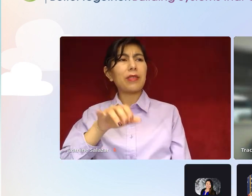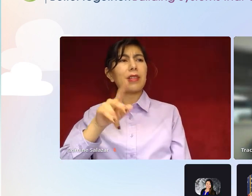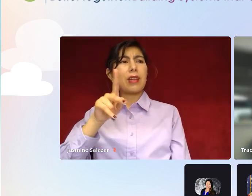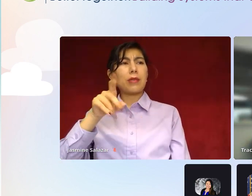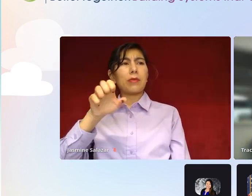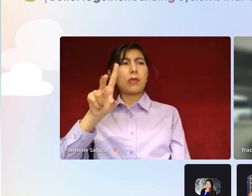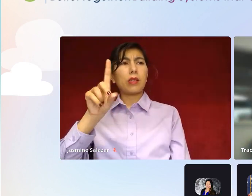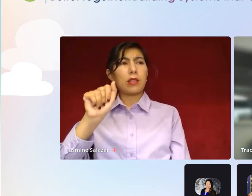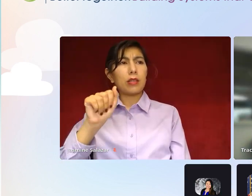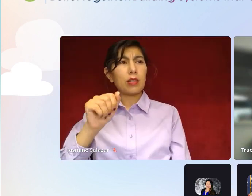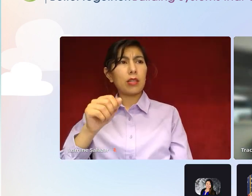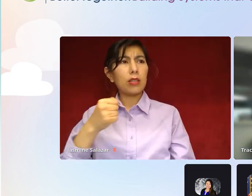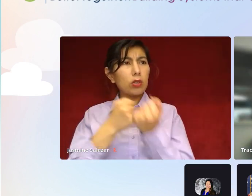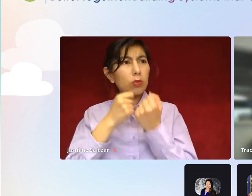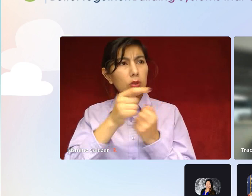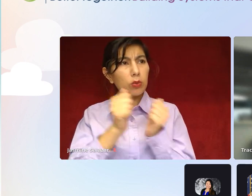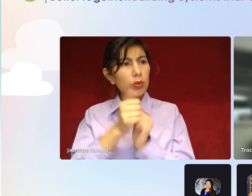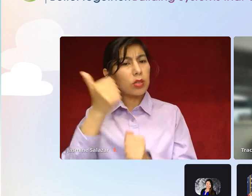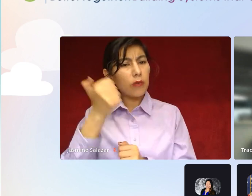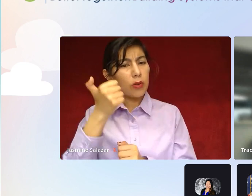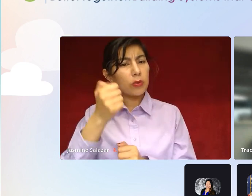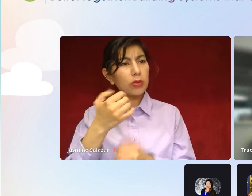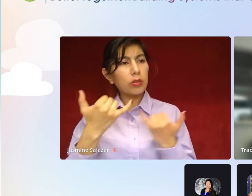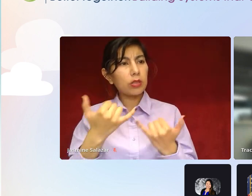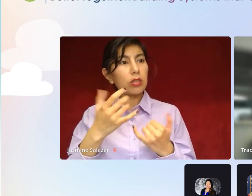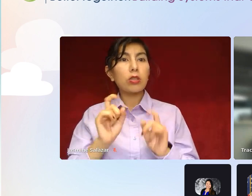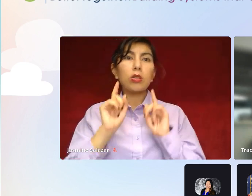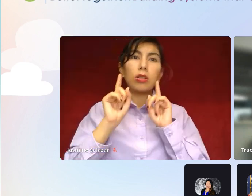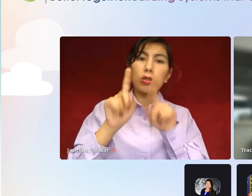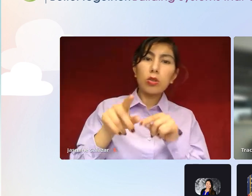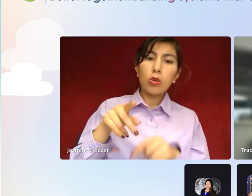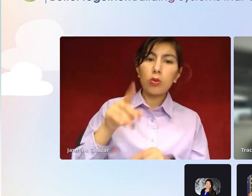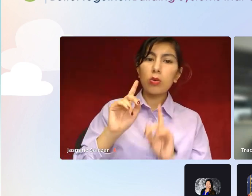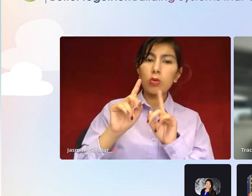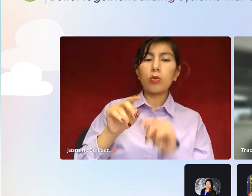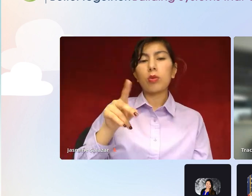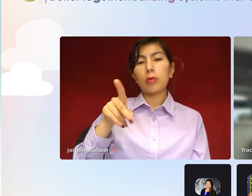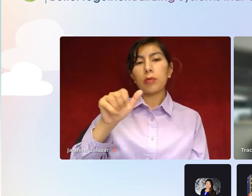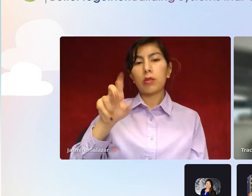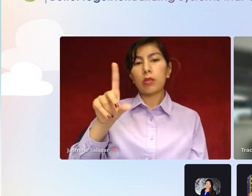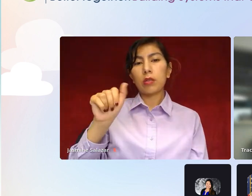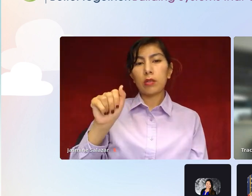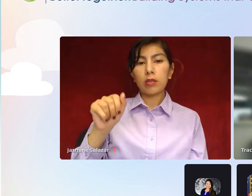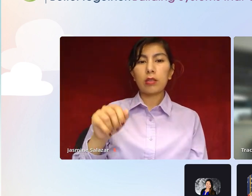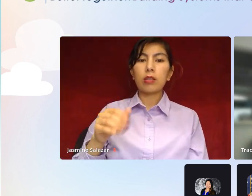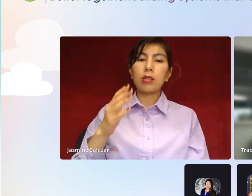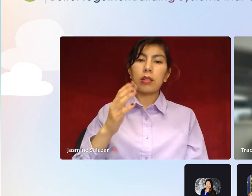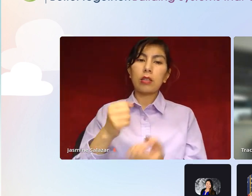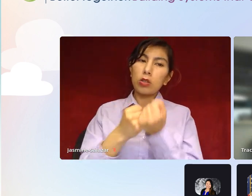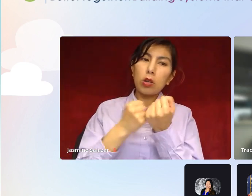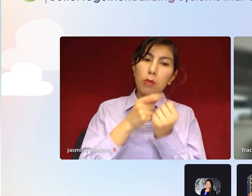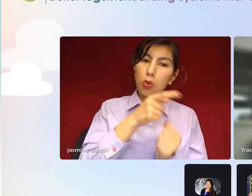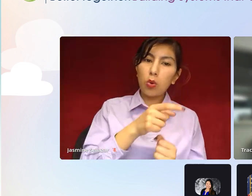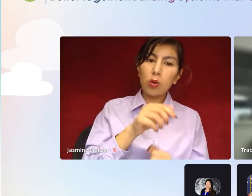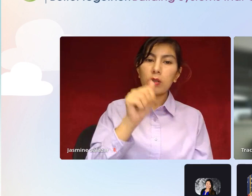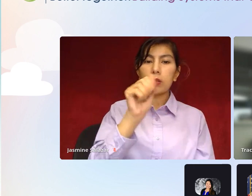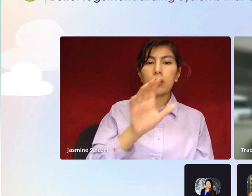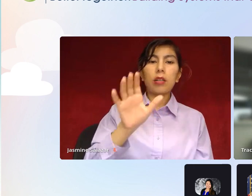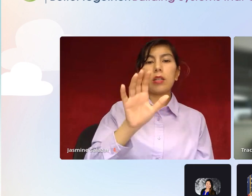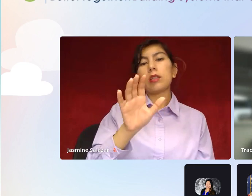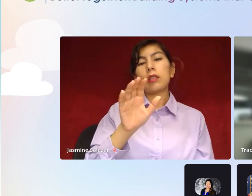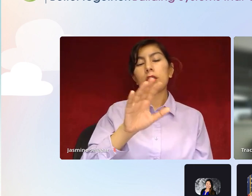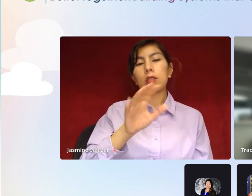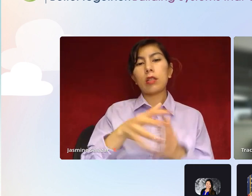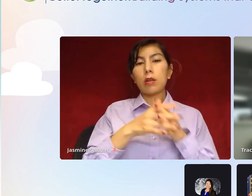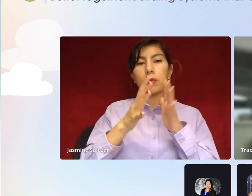with the fundraiser today. So let's all go out, order some Panda Express, and support Asian American Pacific Islander Mental